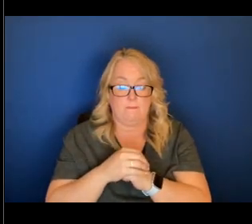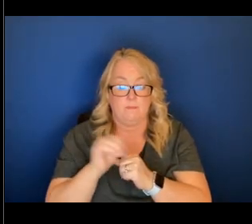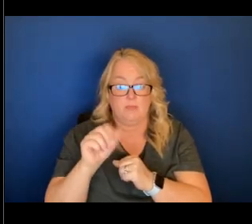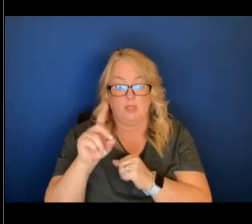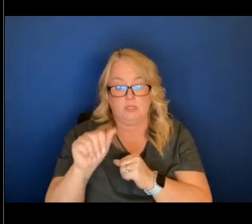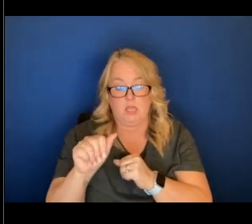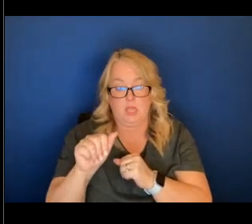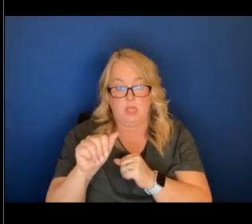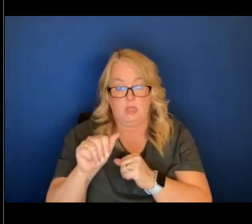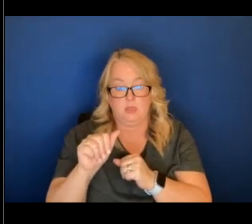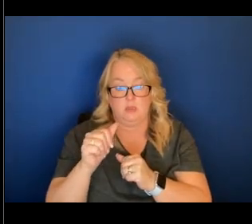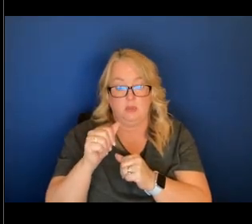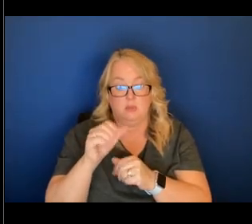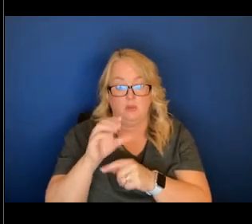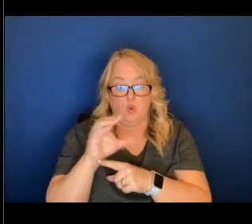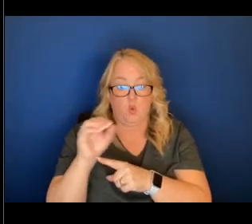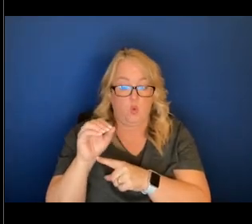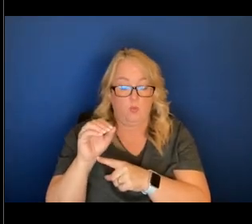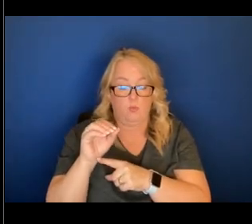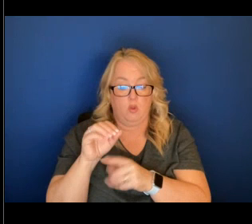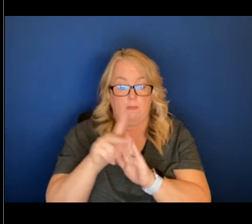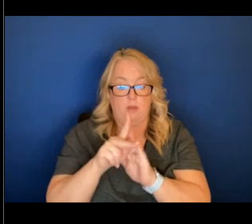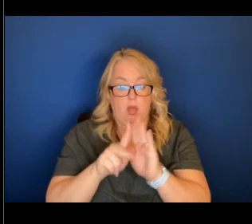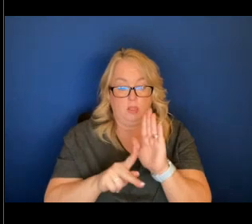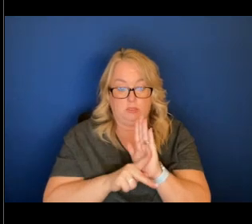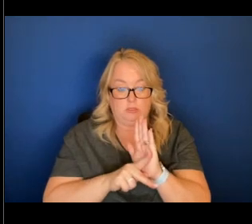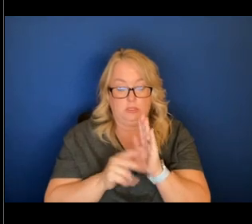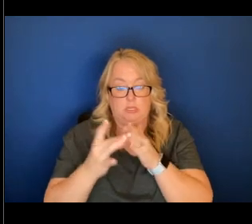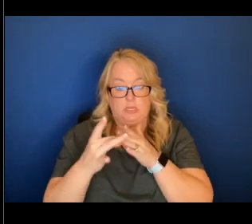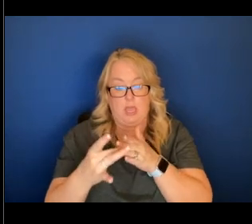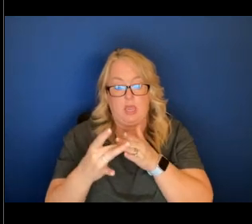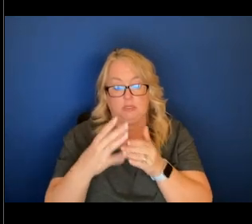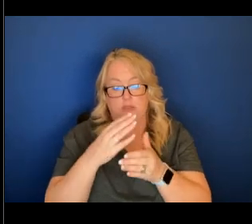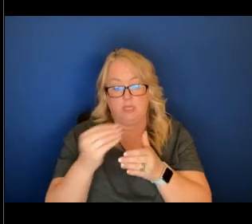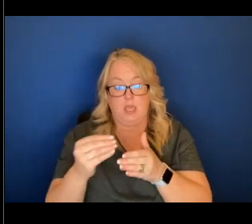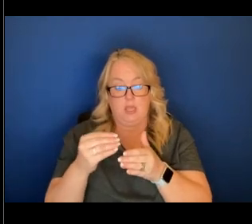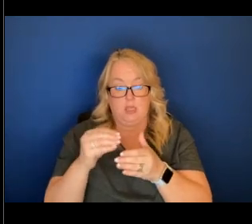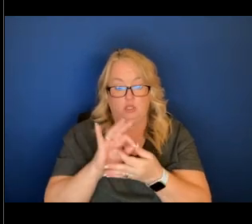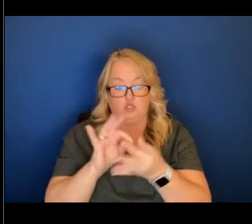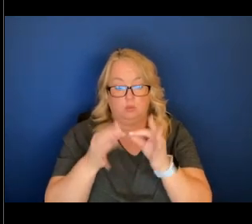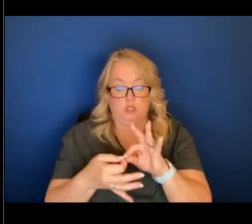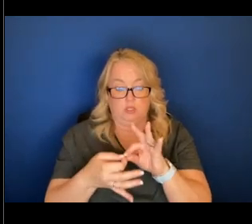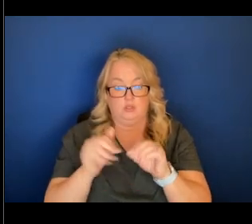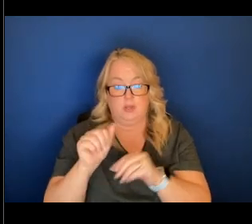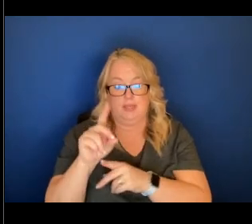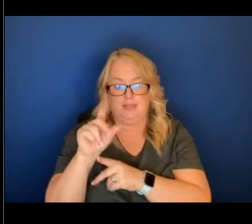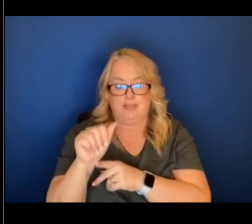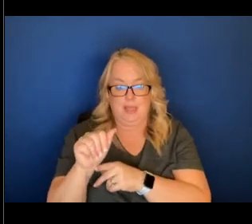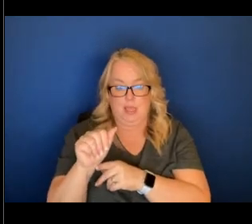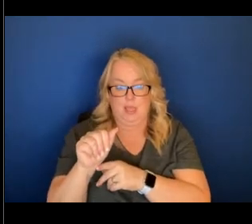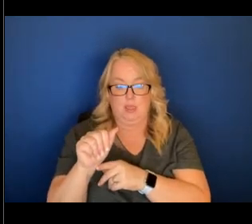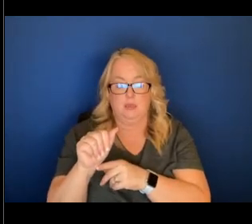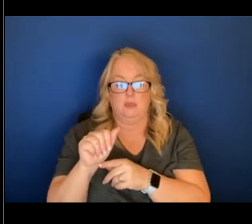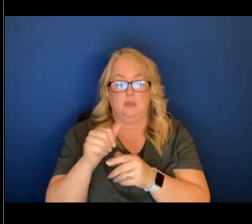ADA corporate policy guidance and interpretation, and ADA compliance reviews.